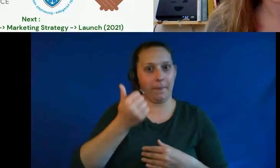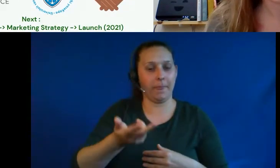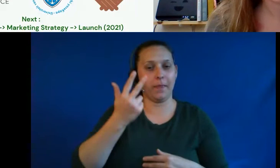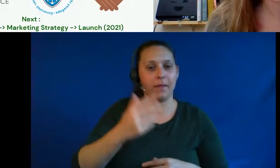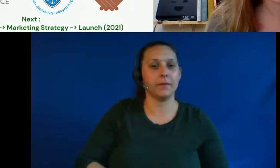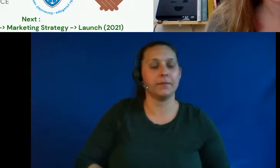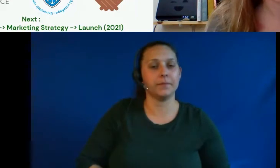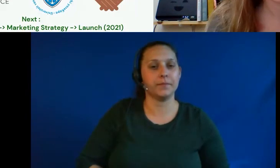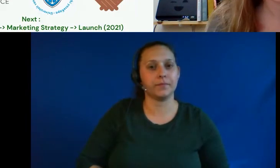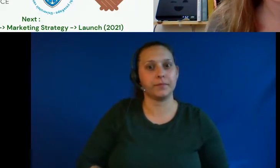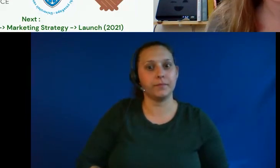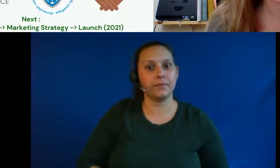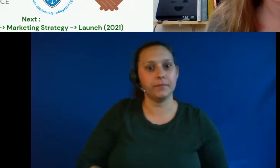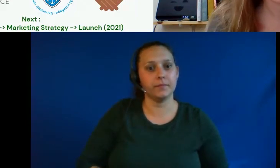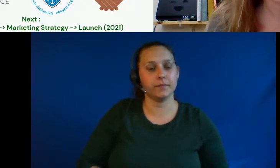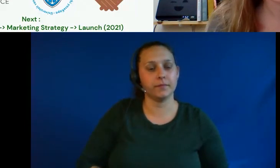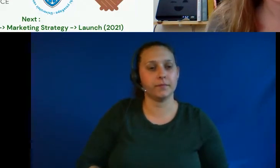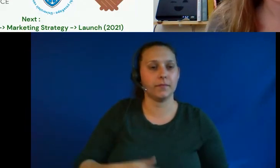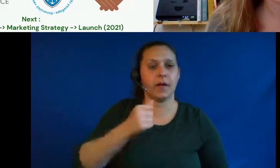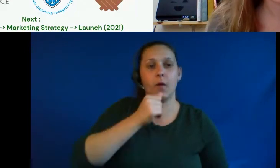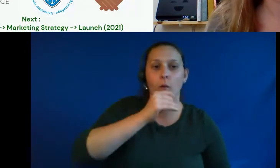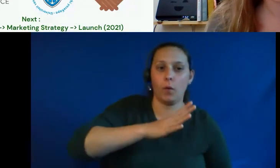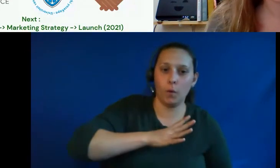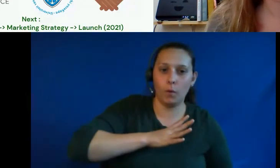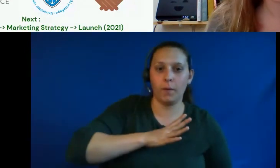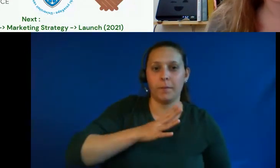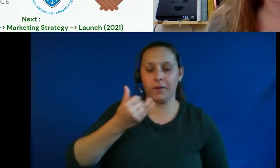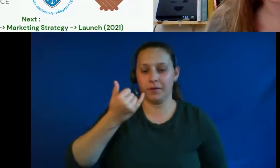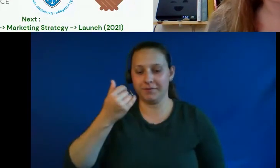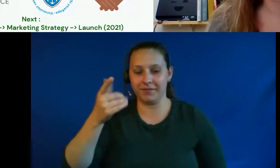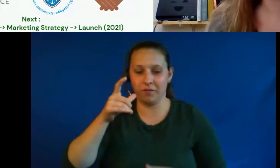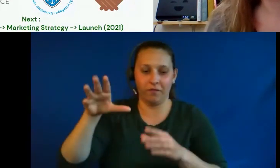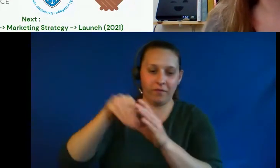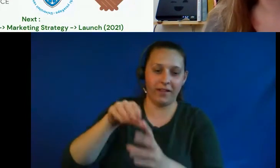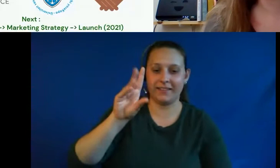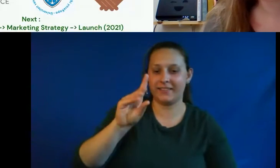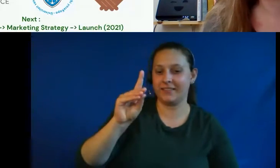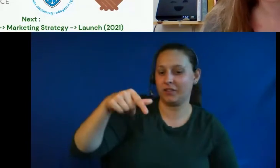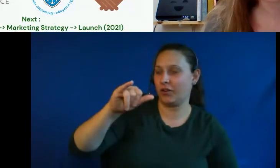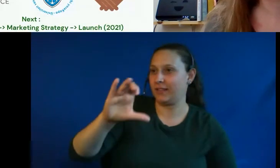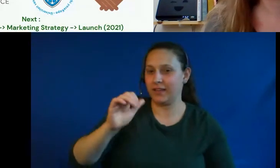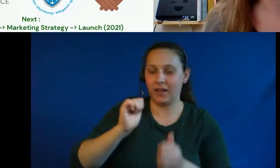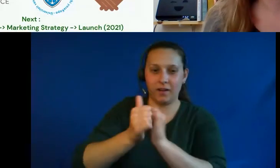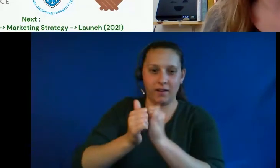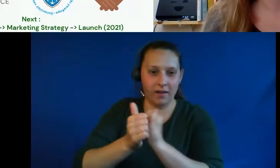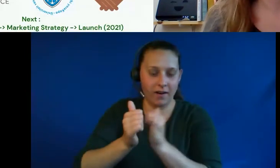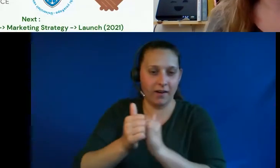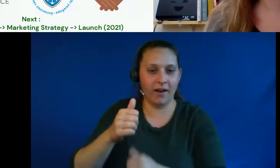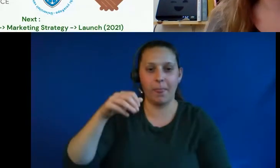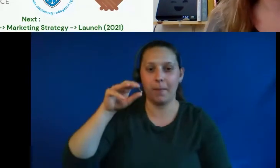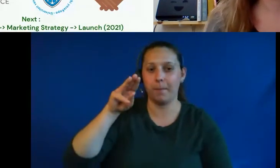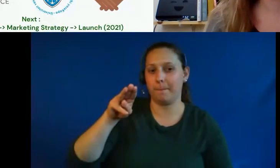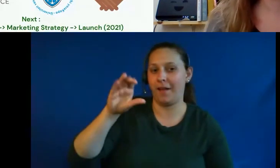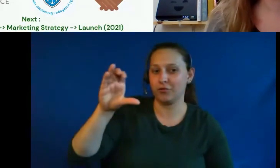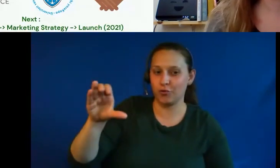course, winning the DDQIC pitch competition and also participating in the Jim Leach MasterCard Foundation up